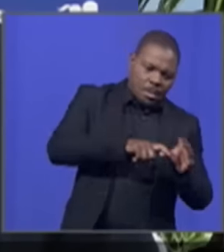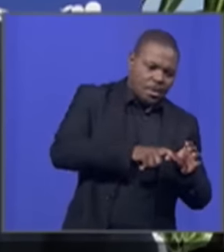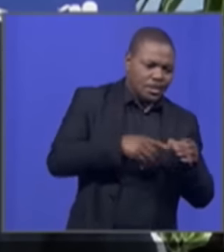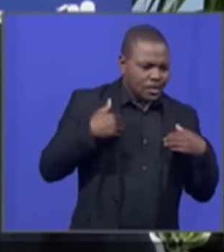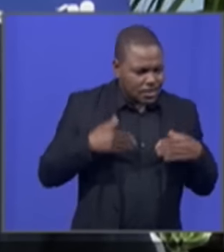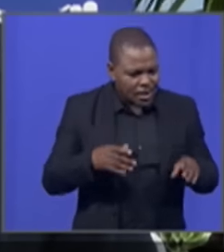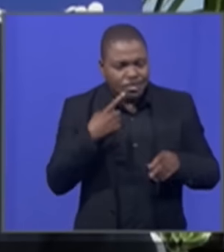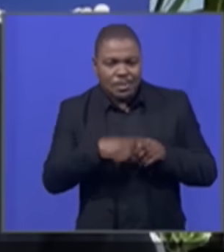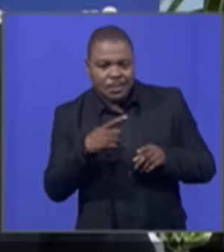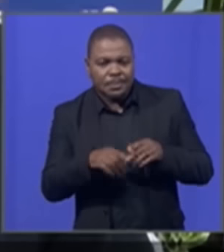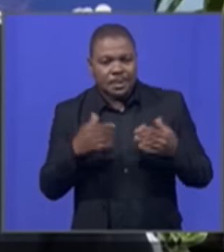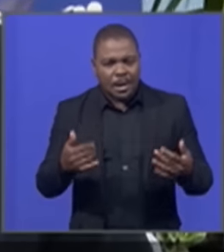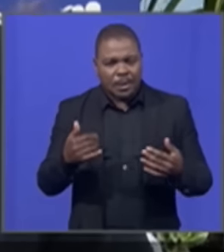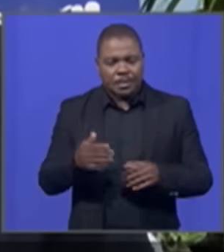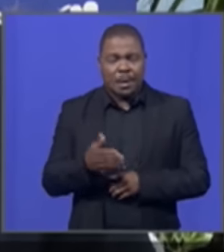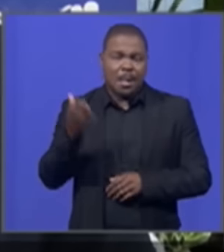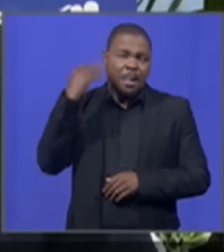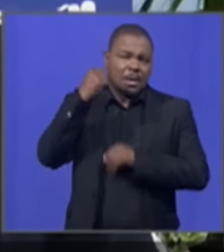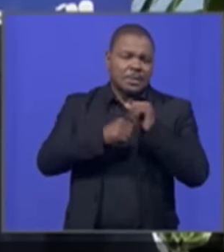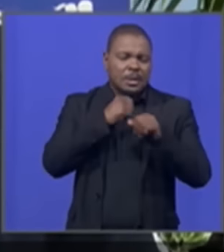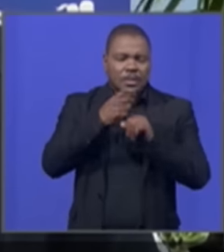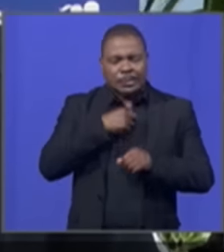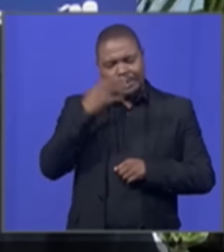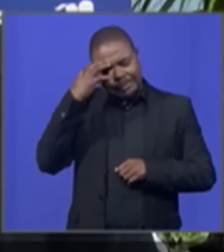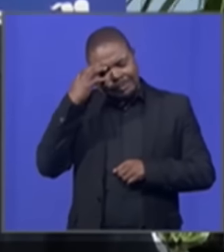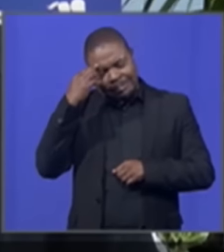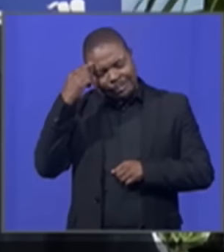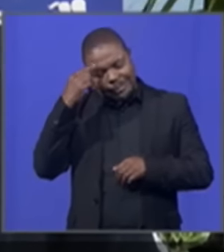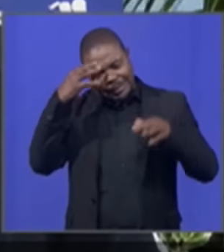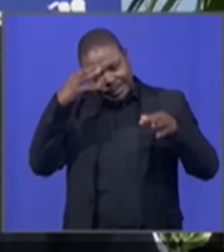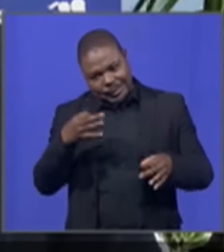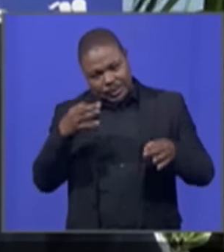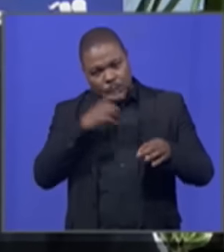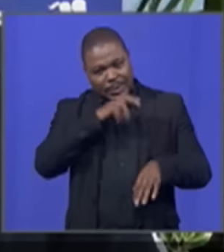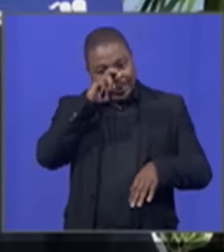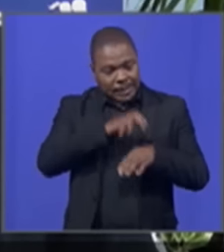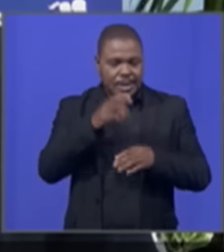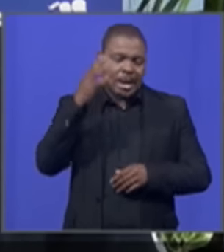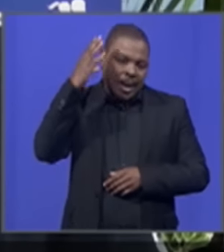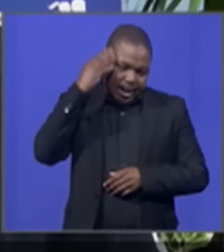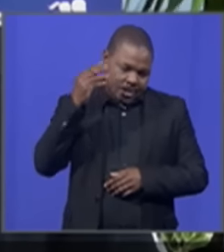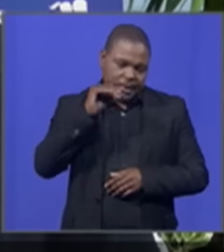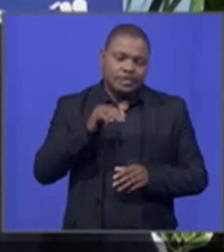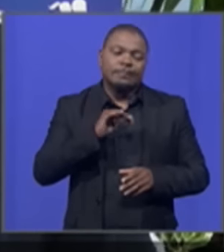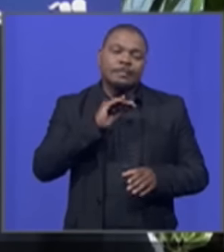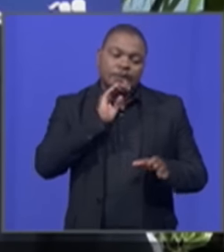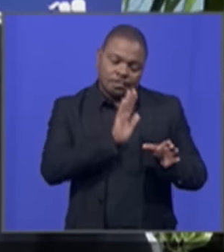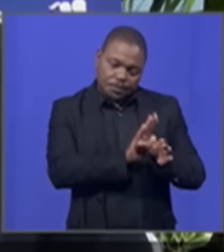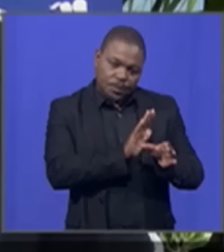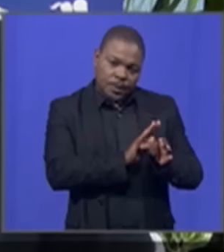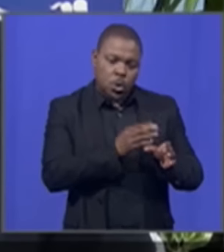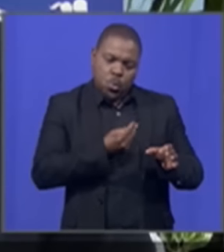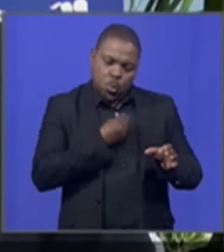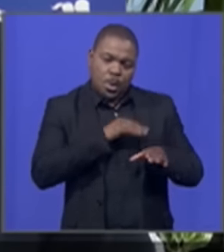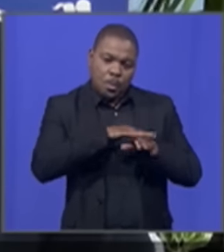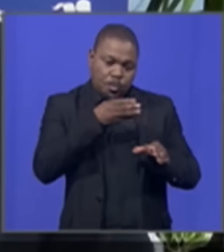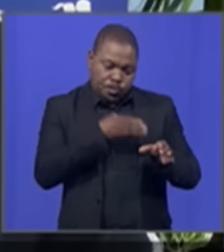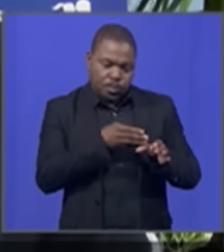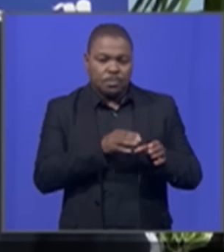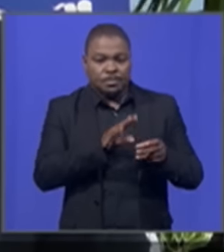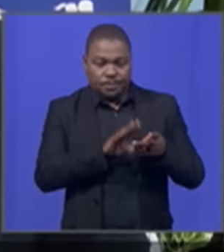And, you know, we looked at the squad last year and we decided, you know, we needed to go with a lot of experience, but a lot of youth as well. But we